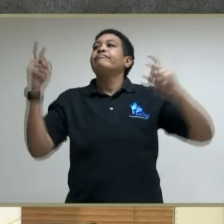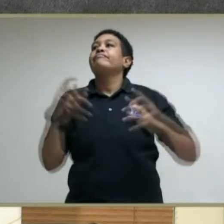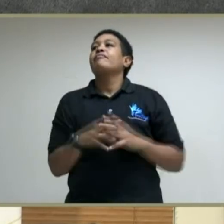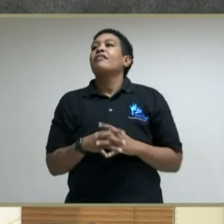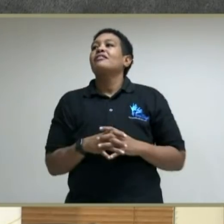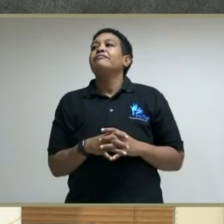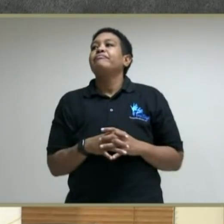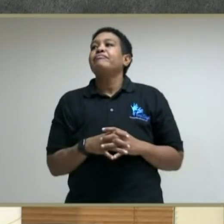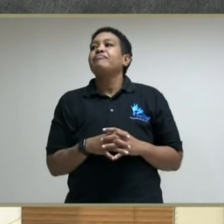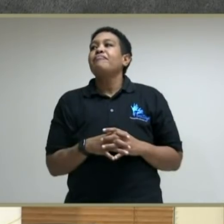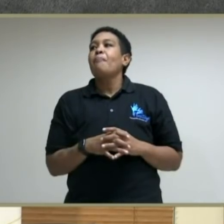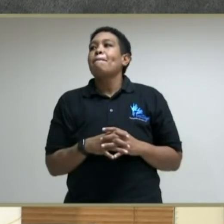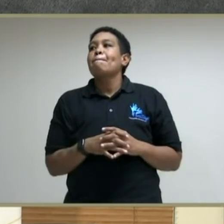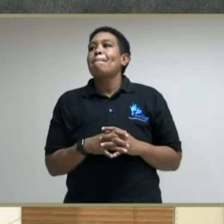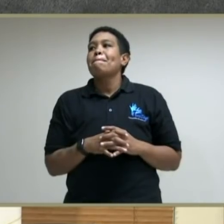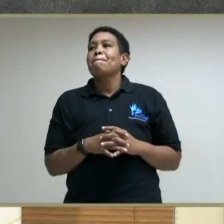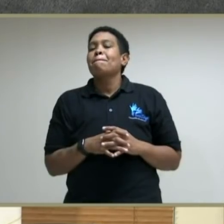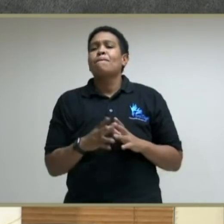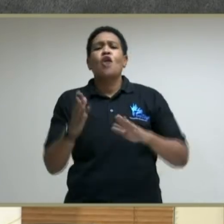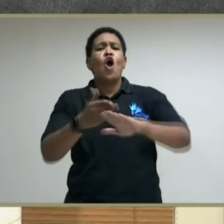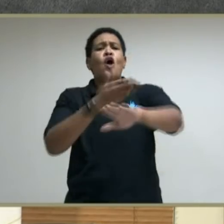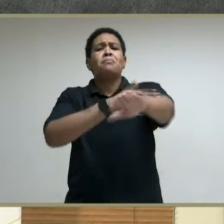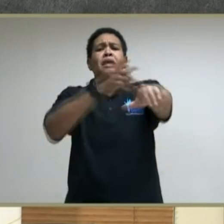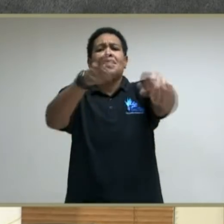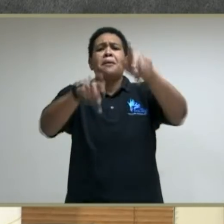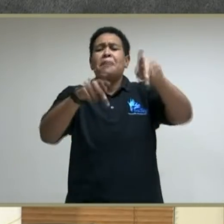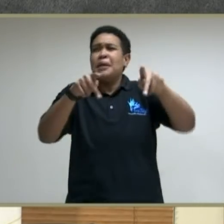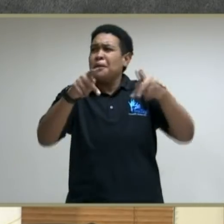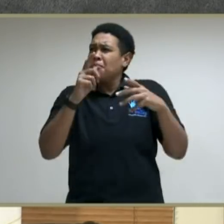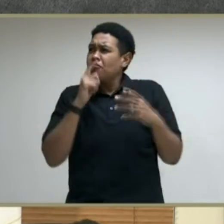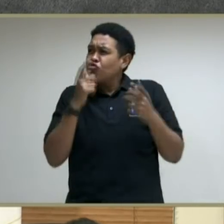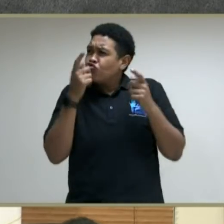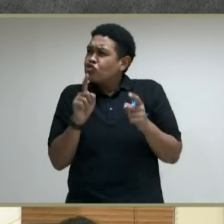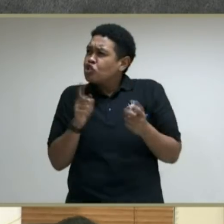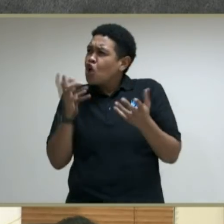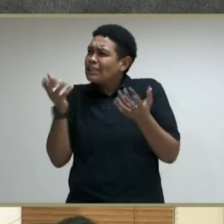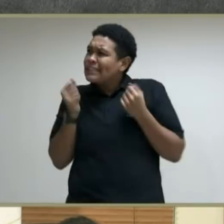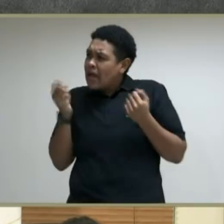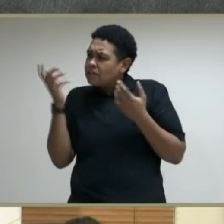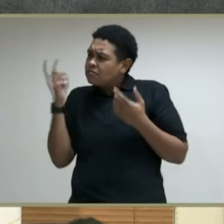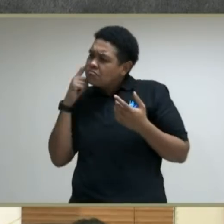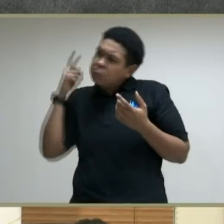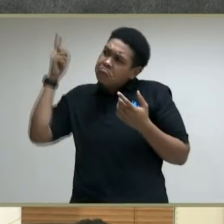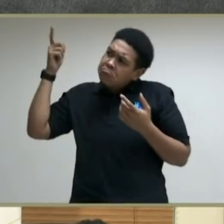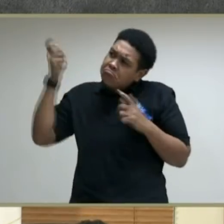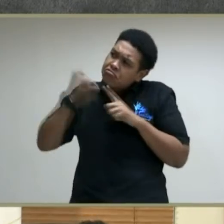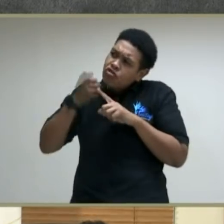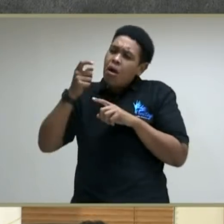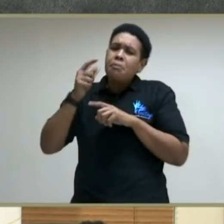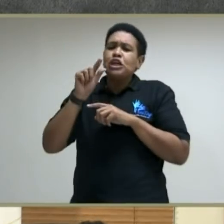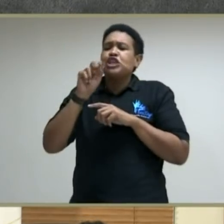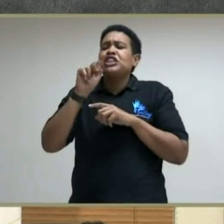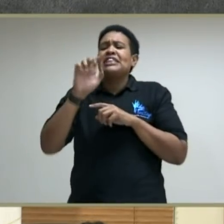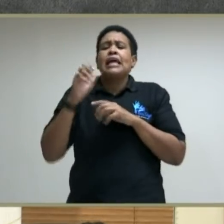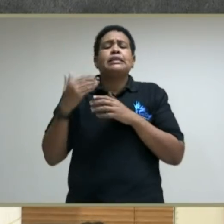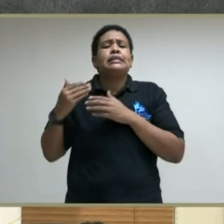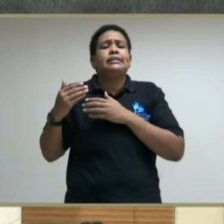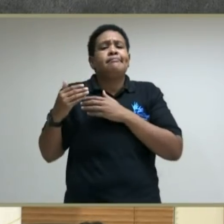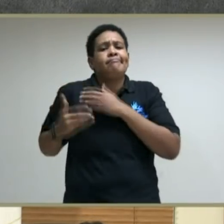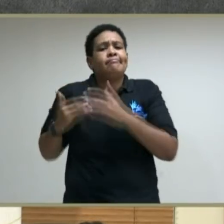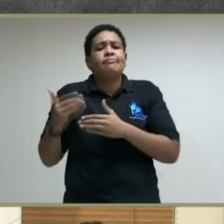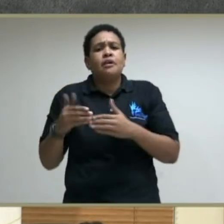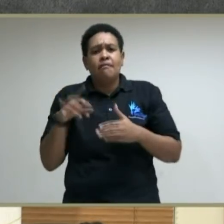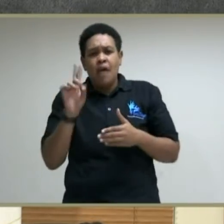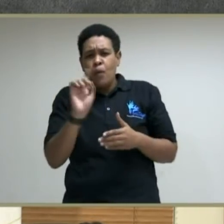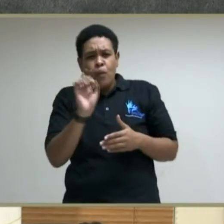Just to update the population in terms of the return of some of the results that we've had from genetic sequencing. We had